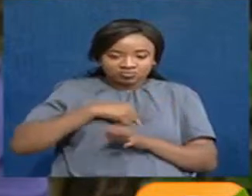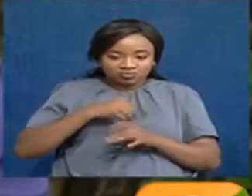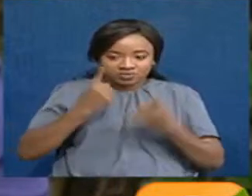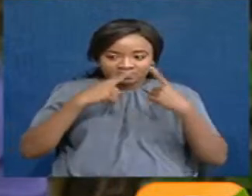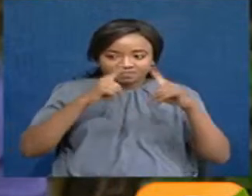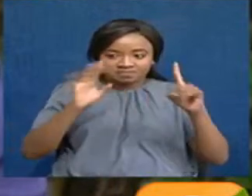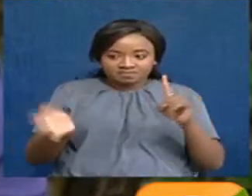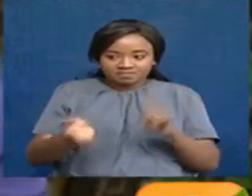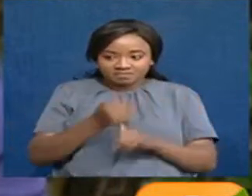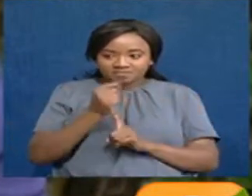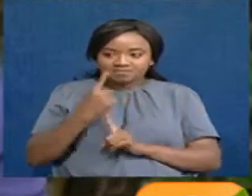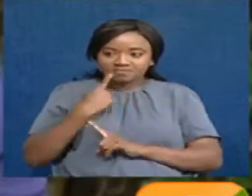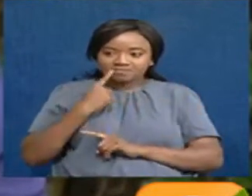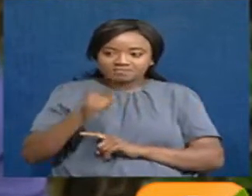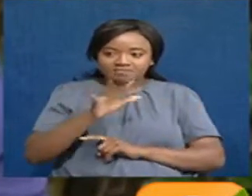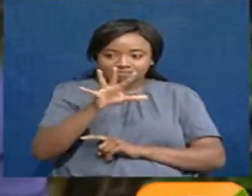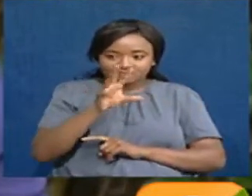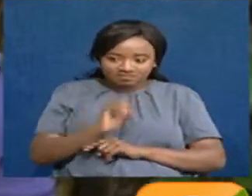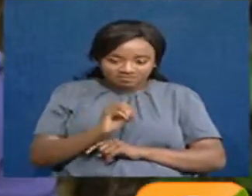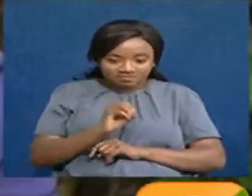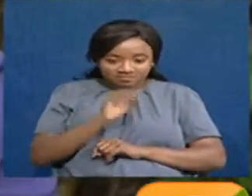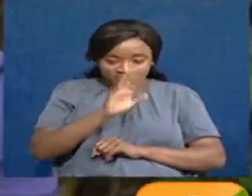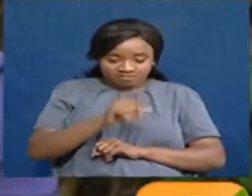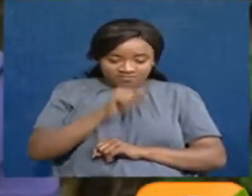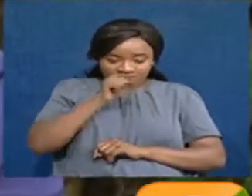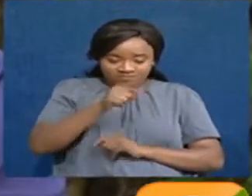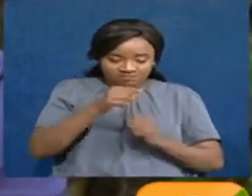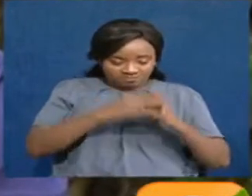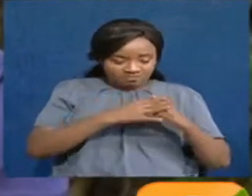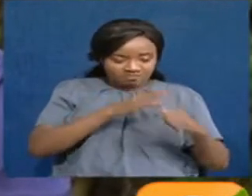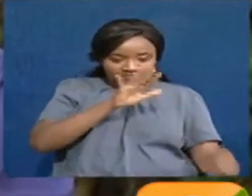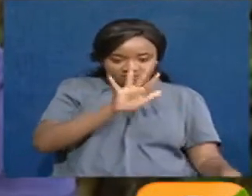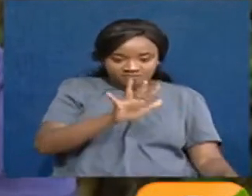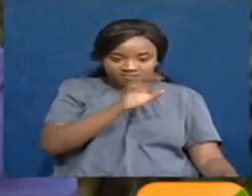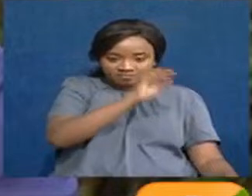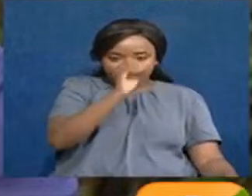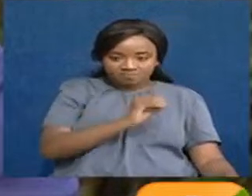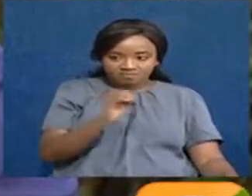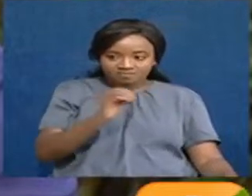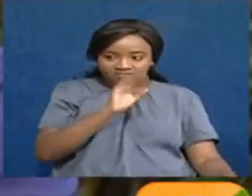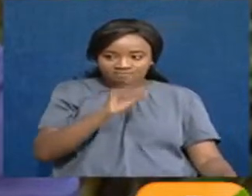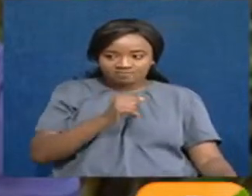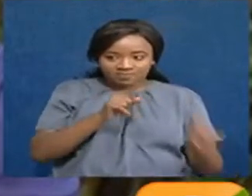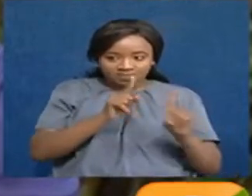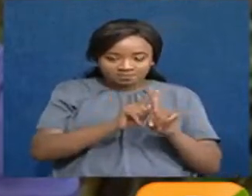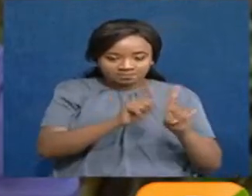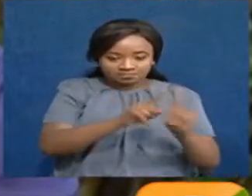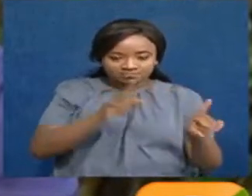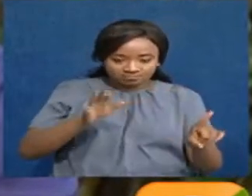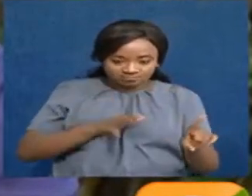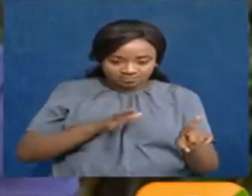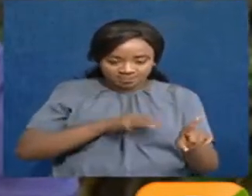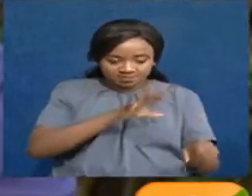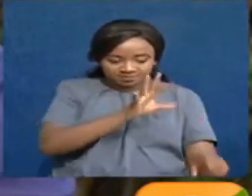150 oocytes, 95% of these coming from that same female, Fatu.